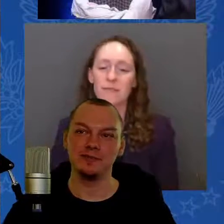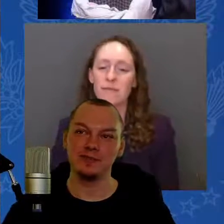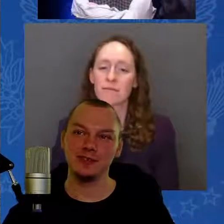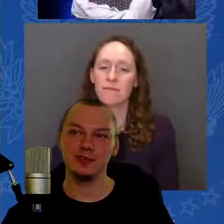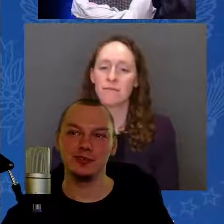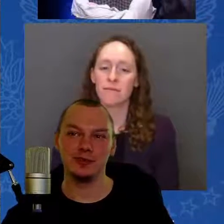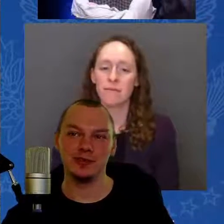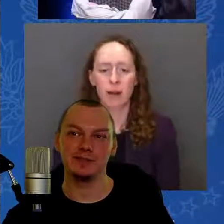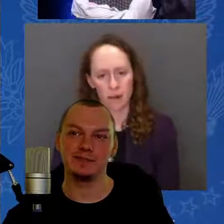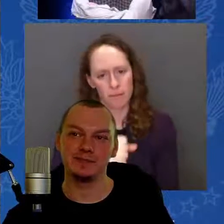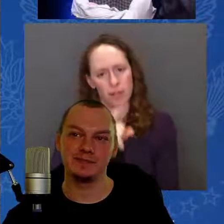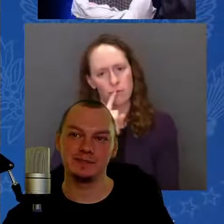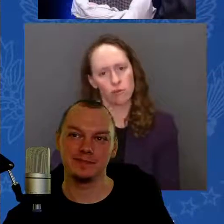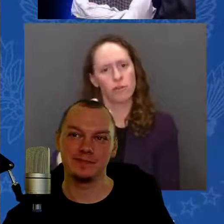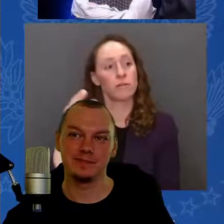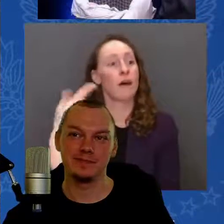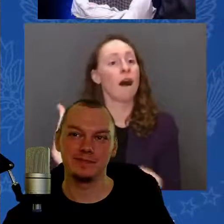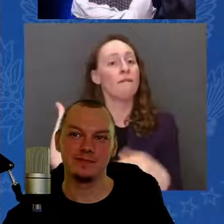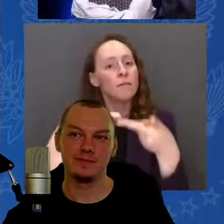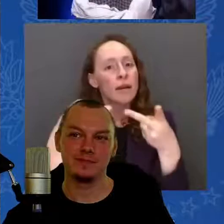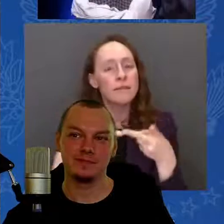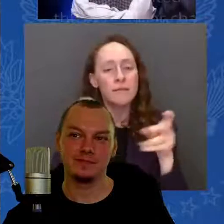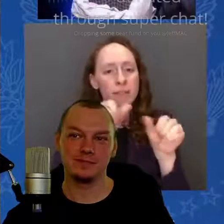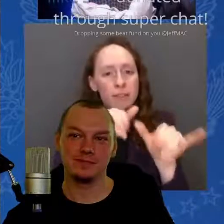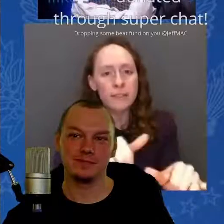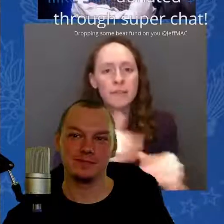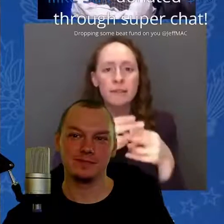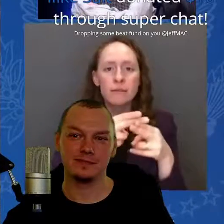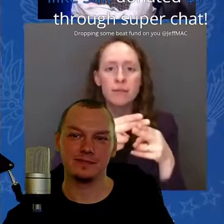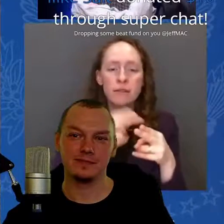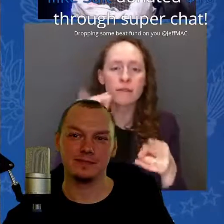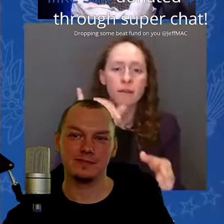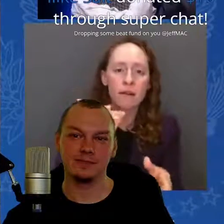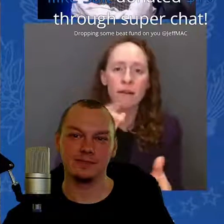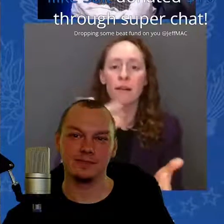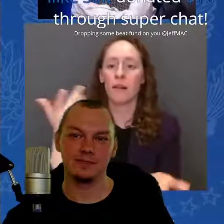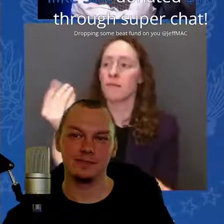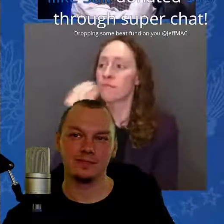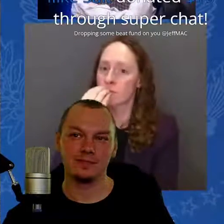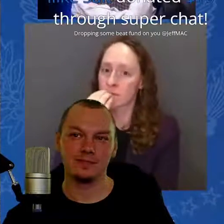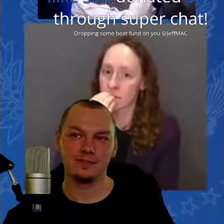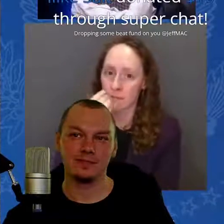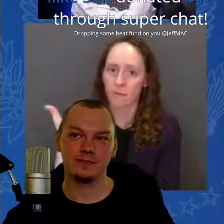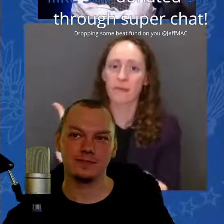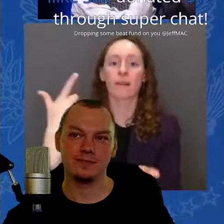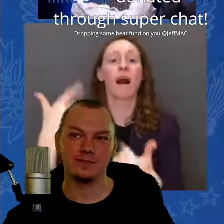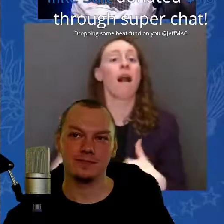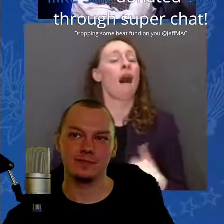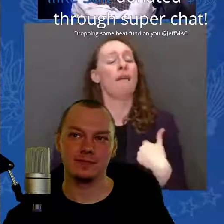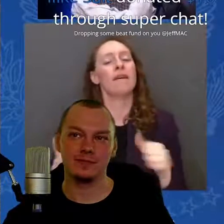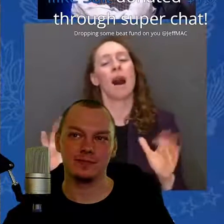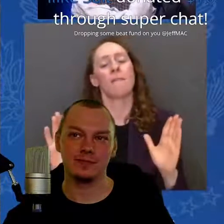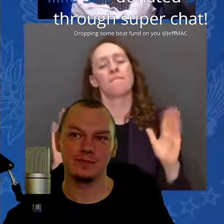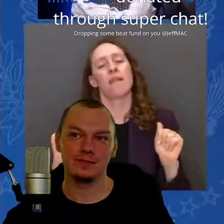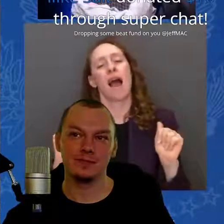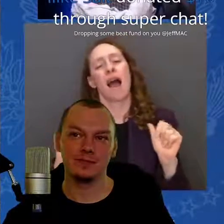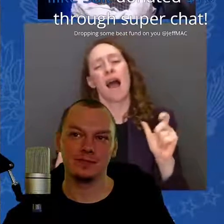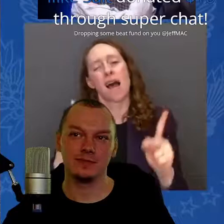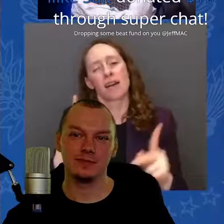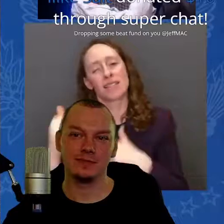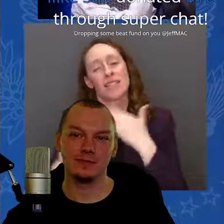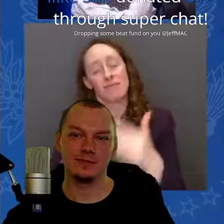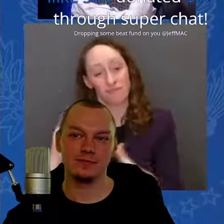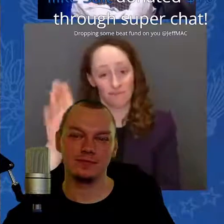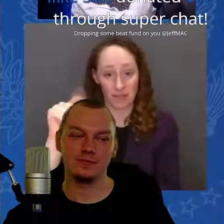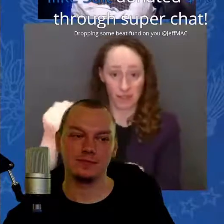unclear. Get used to it. Rolling Stone. But long term, I know this is your community. This is where you built your